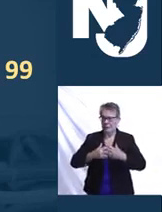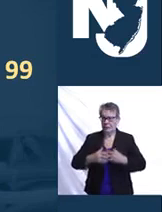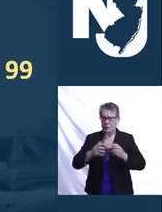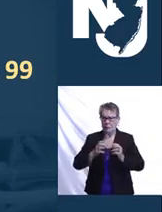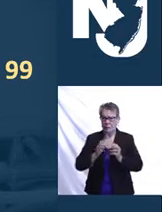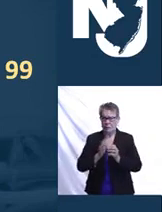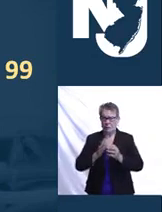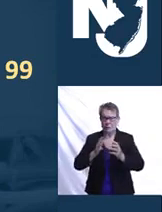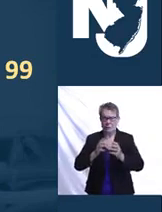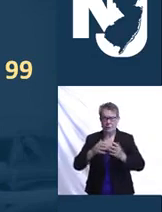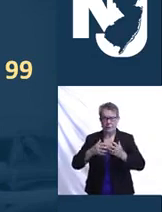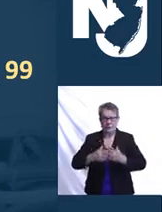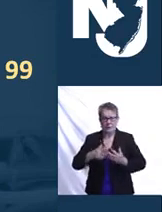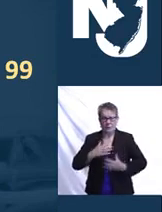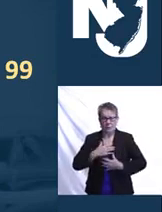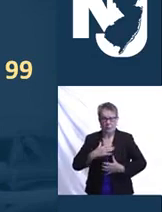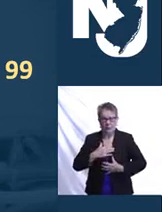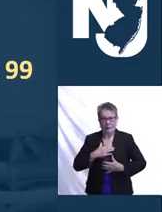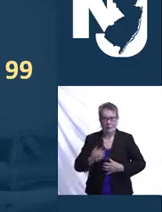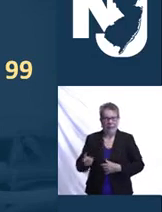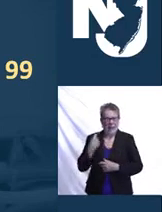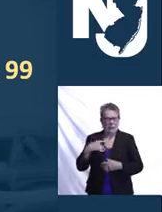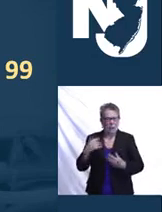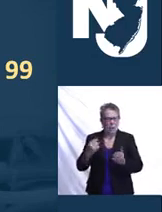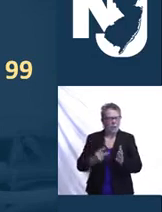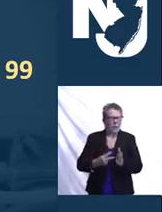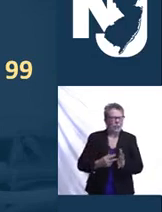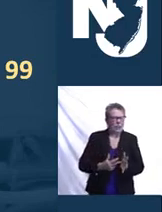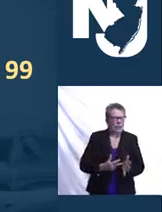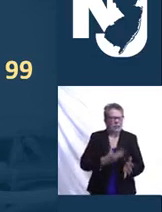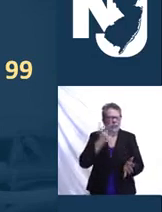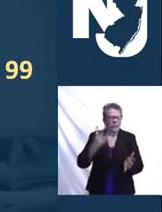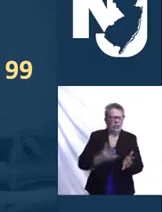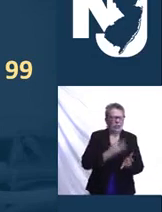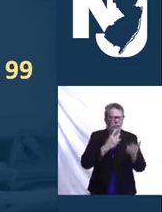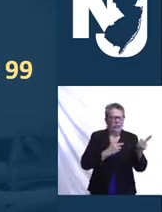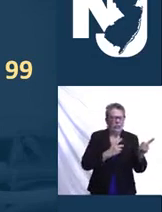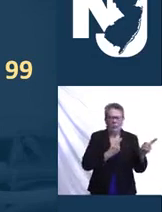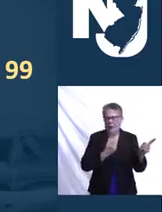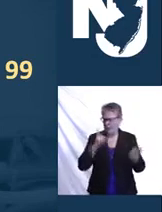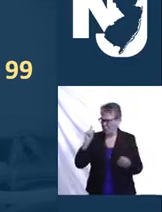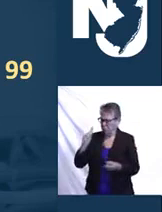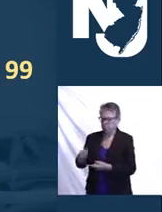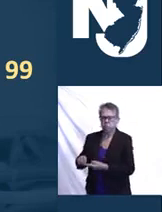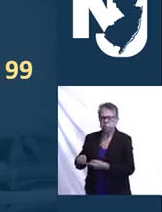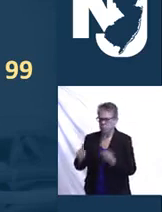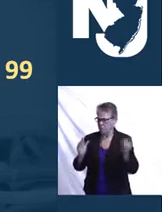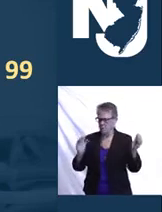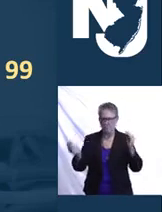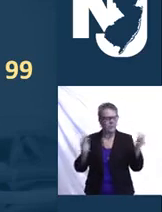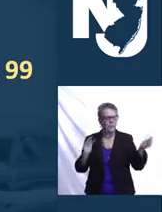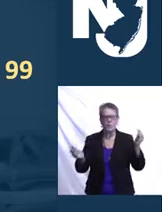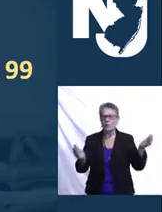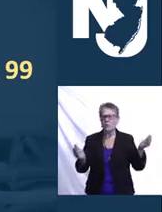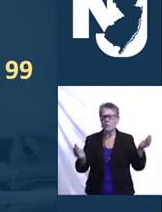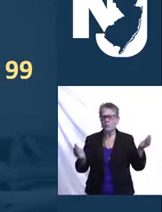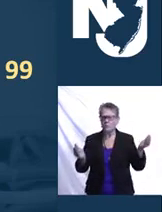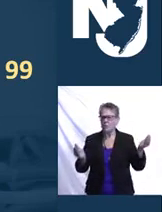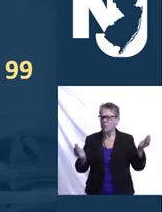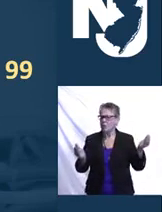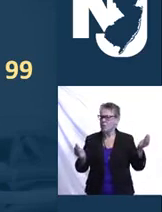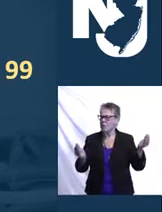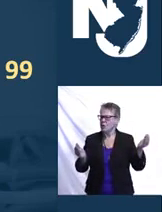ago, were also more than triple what they were yesterday. What is the difference? I don't think we could say it clearly